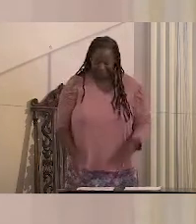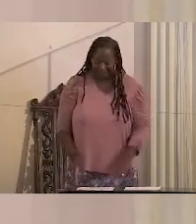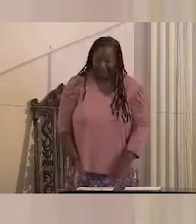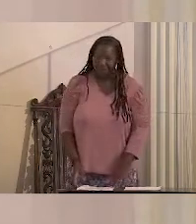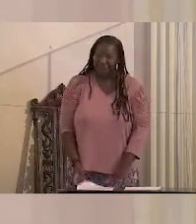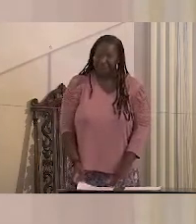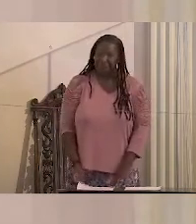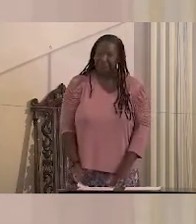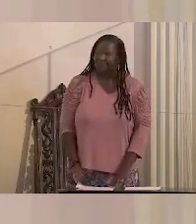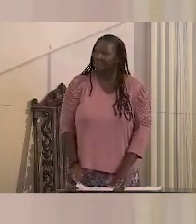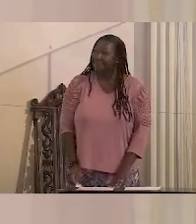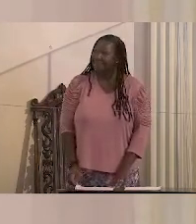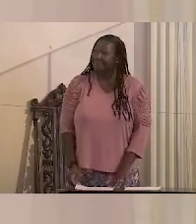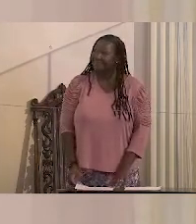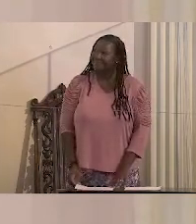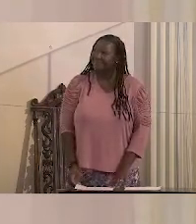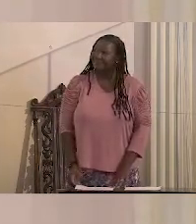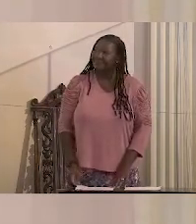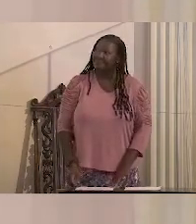There she is.